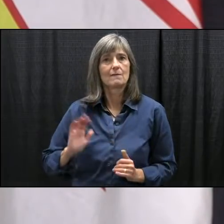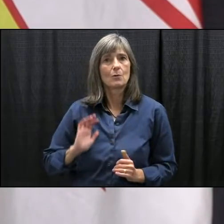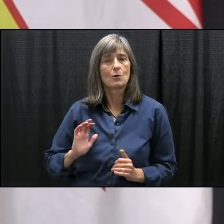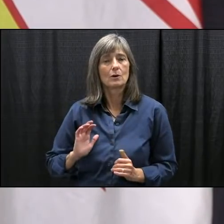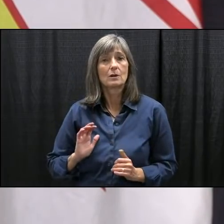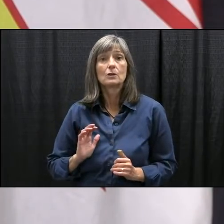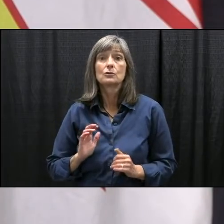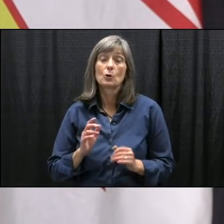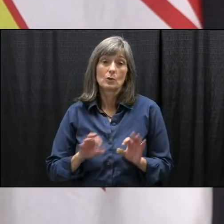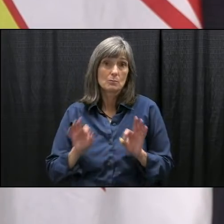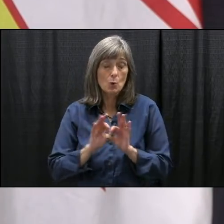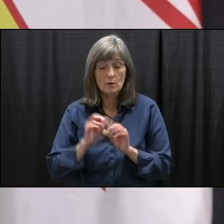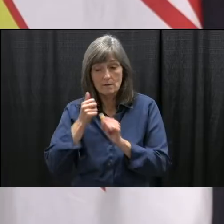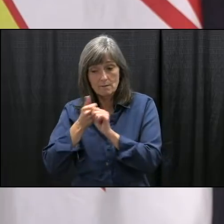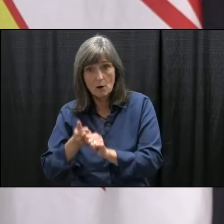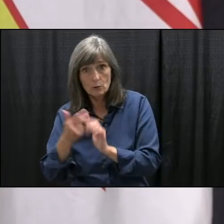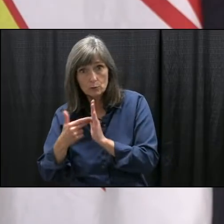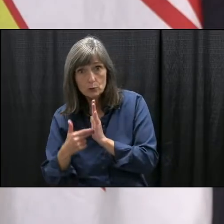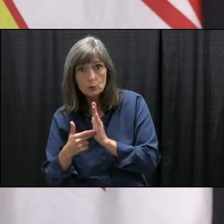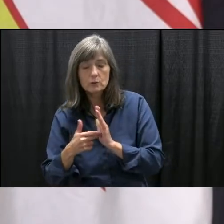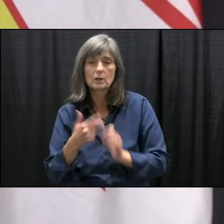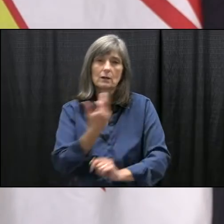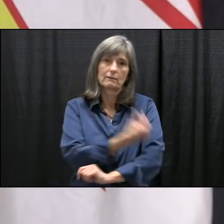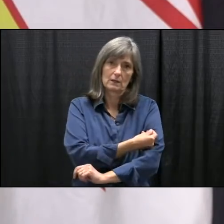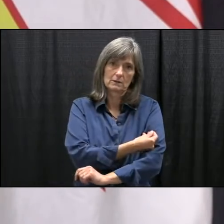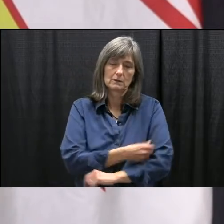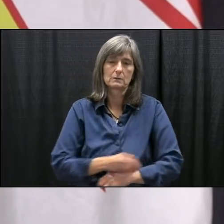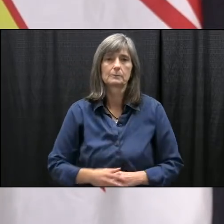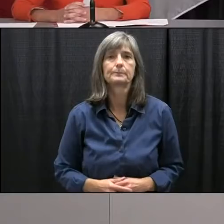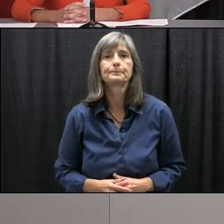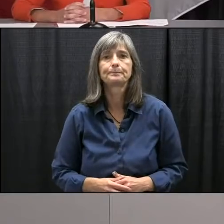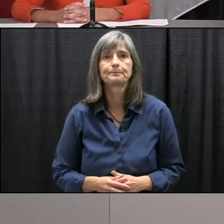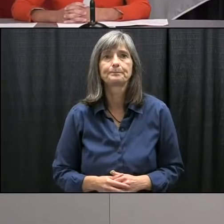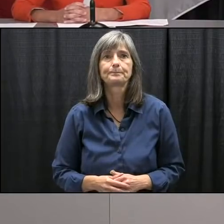get vaccinated. Thank you.